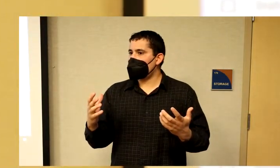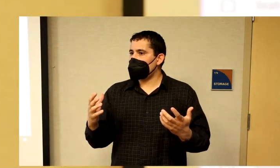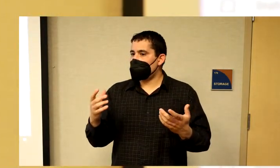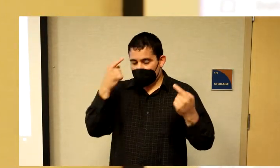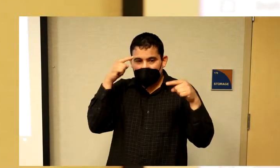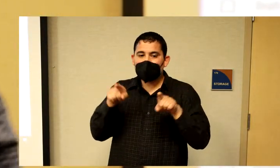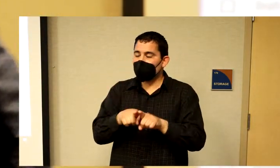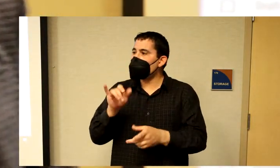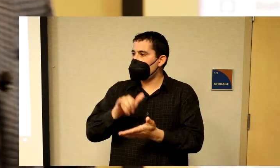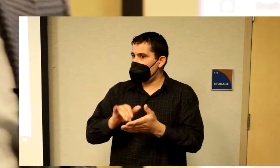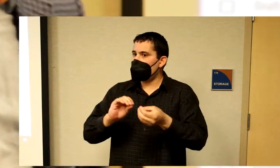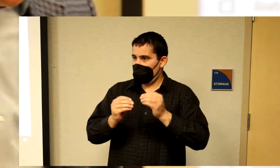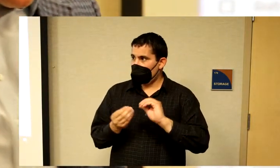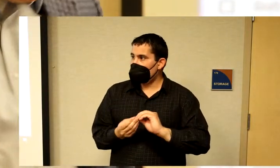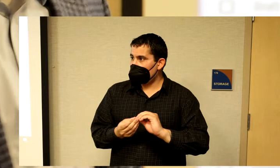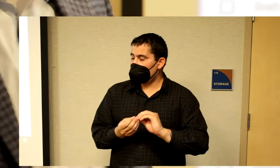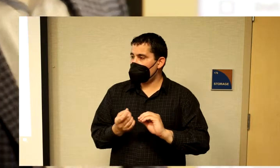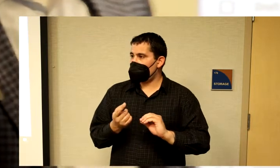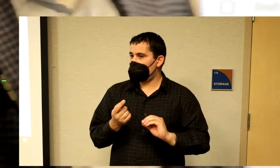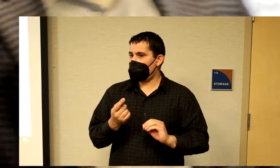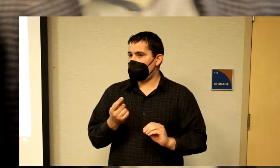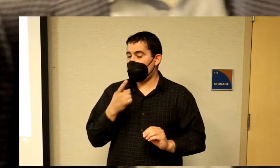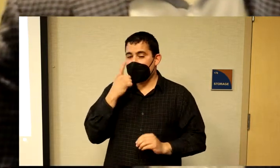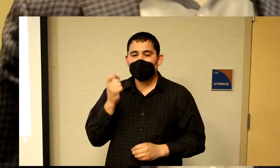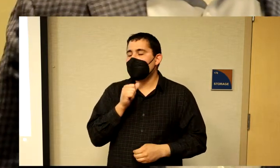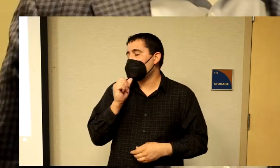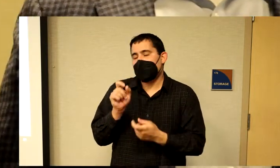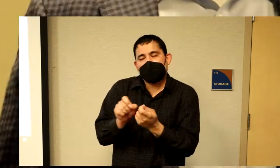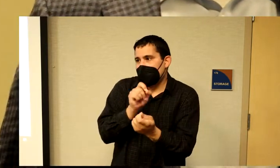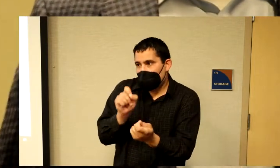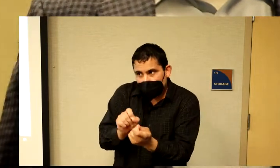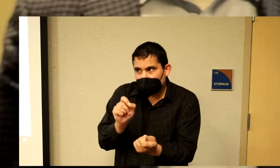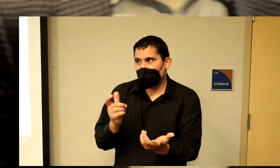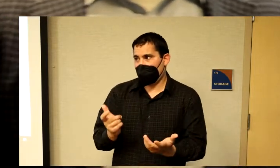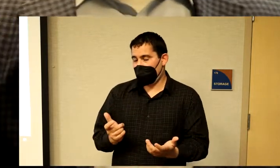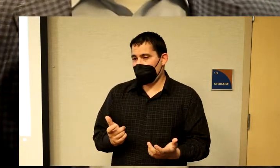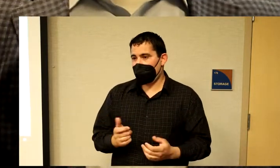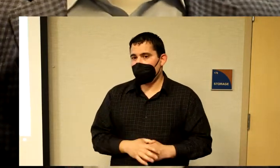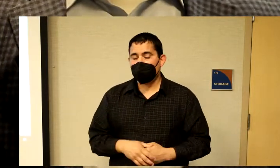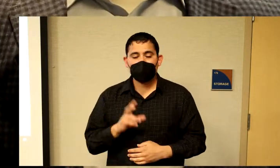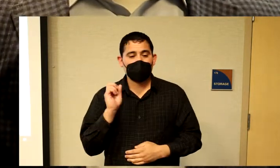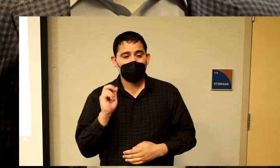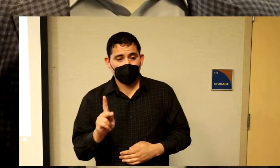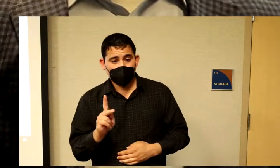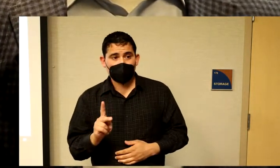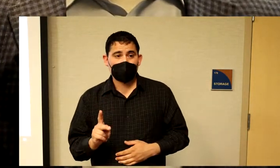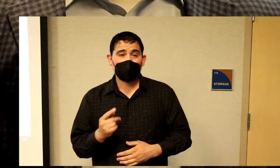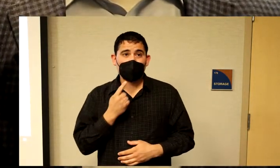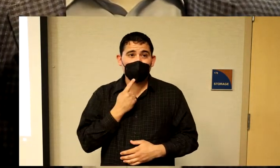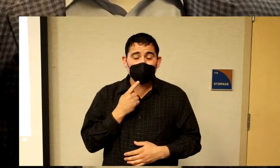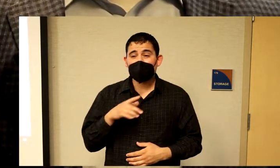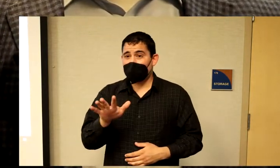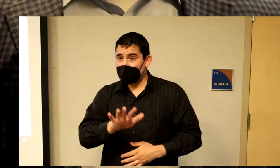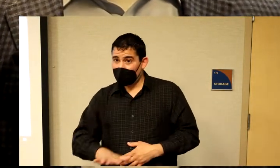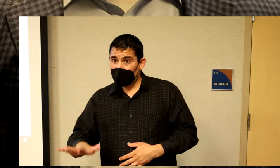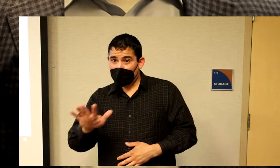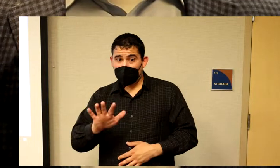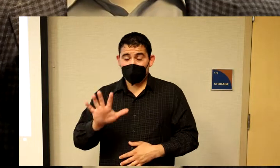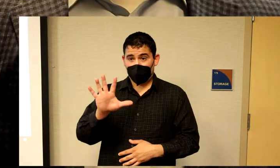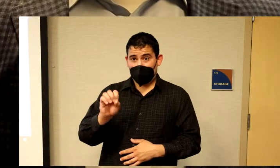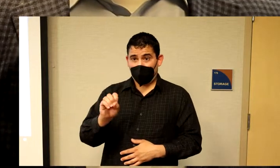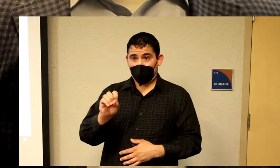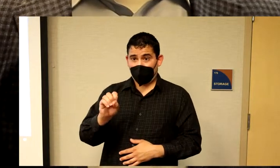CVAP number, since it's not a specific number? Well, if you think the mean is 50%,